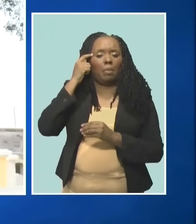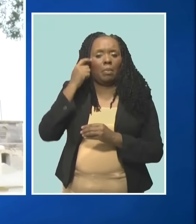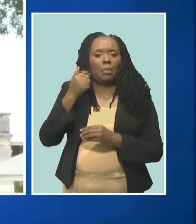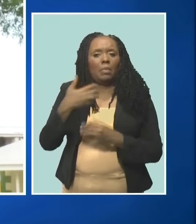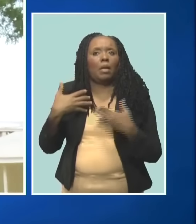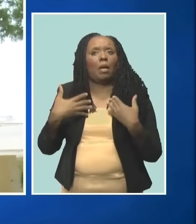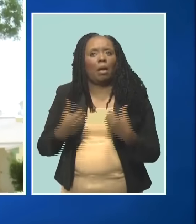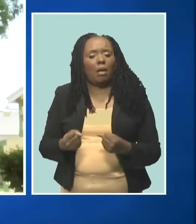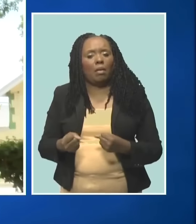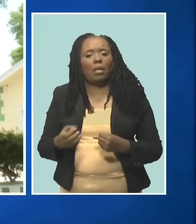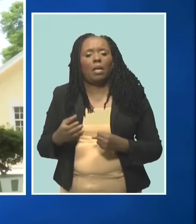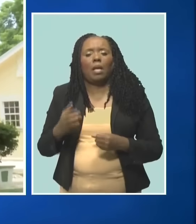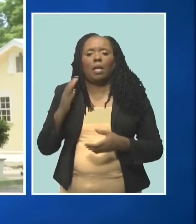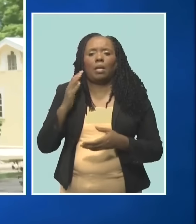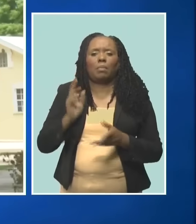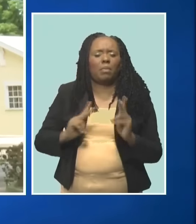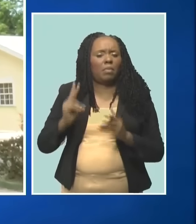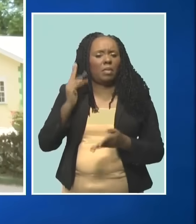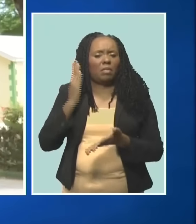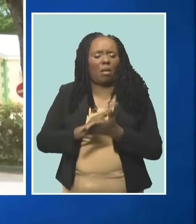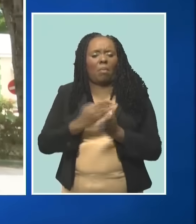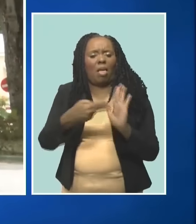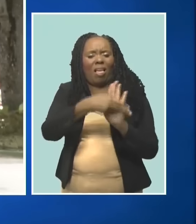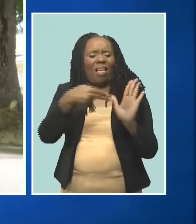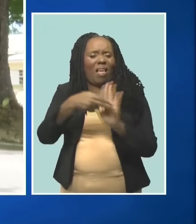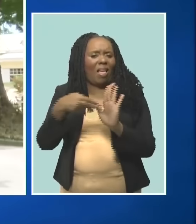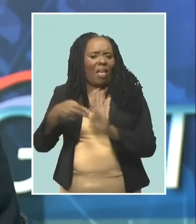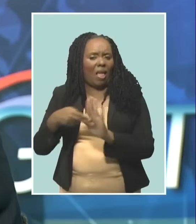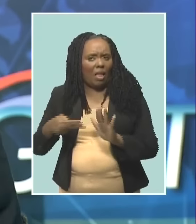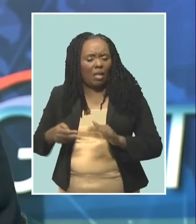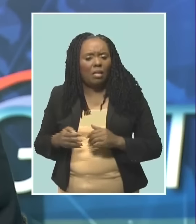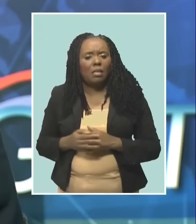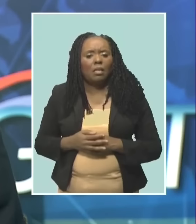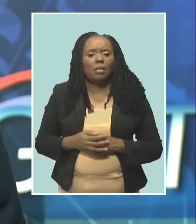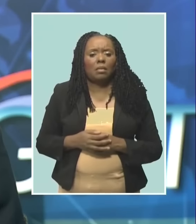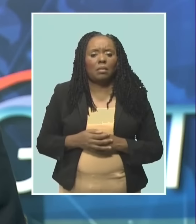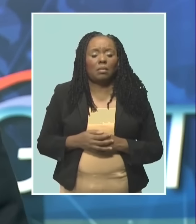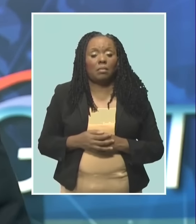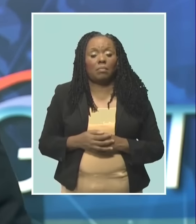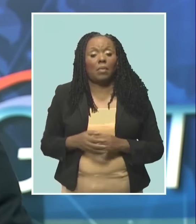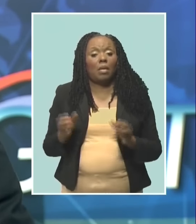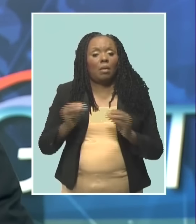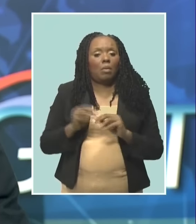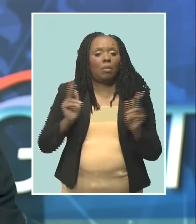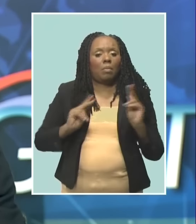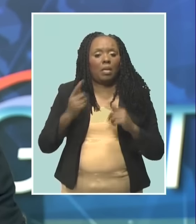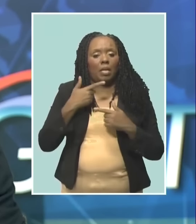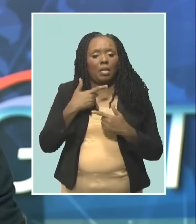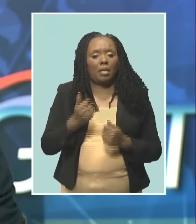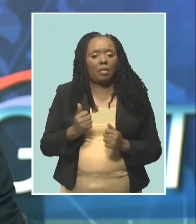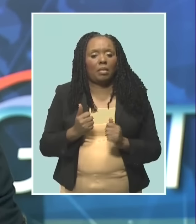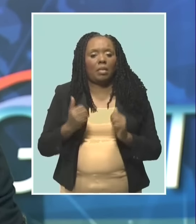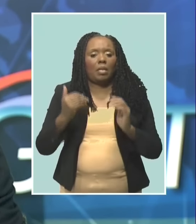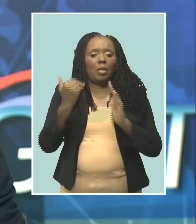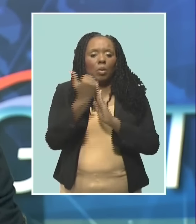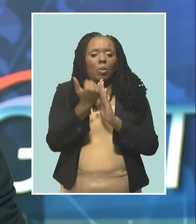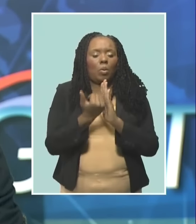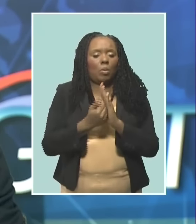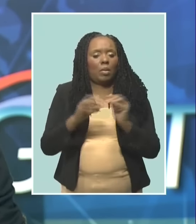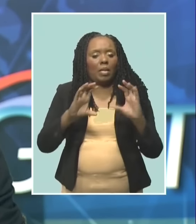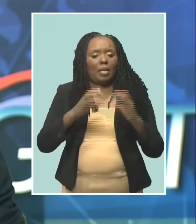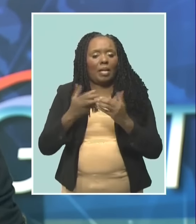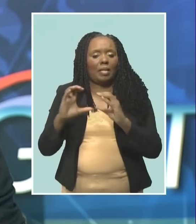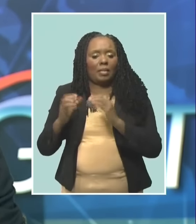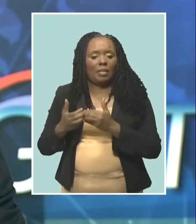stigma. Sharika Griffith, CBC News. More people are taking an interest in the courses offered at the